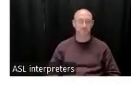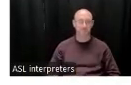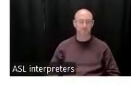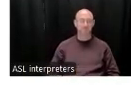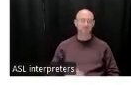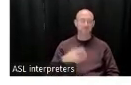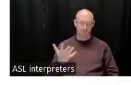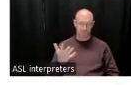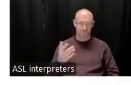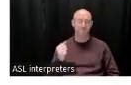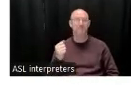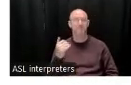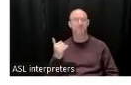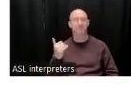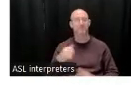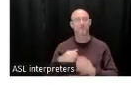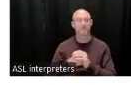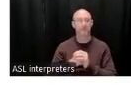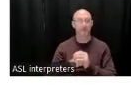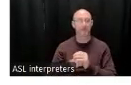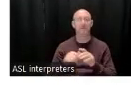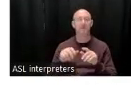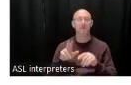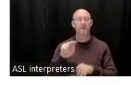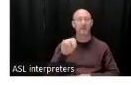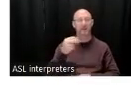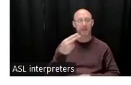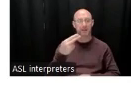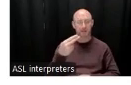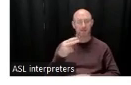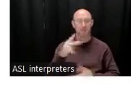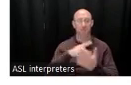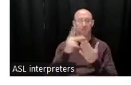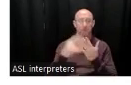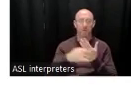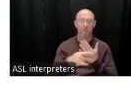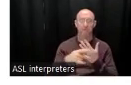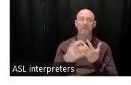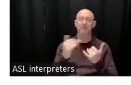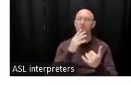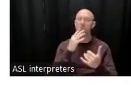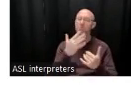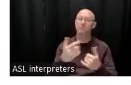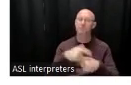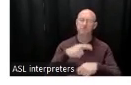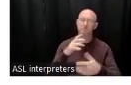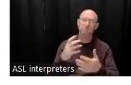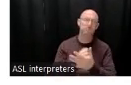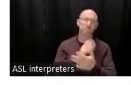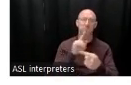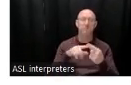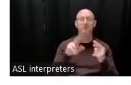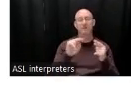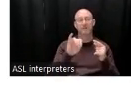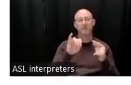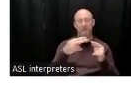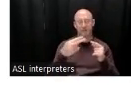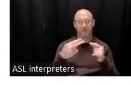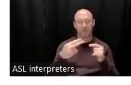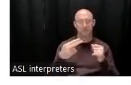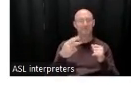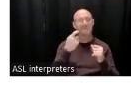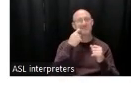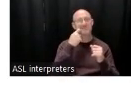So we're here through the NIH SURE program, and this is a good time now to talk about the fact that NIH has